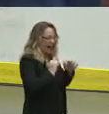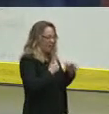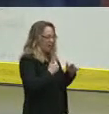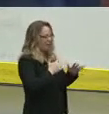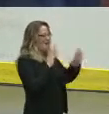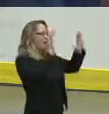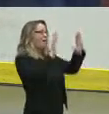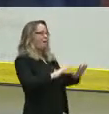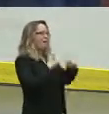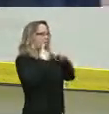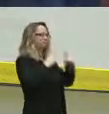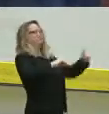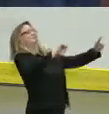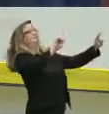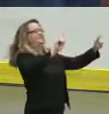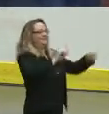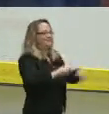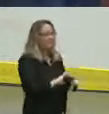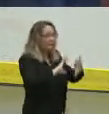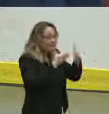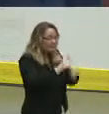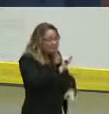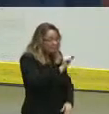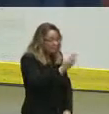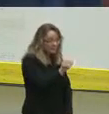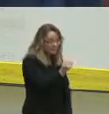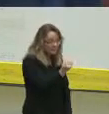started. So class of 2014, I wanted